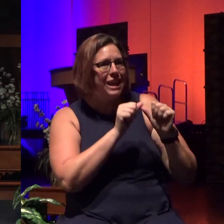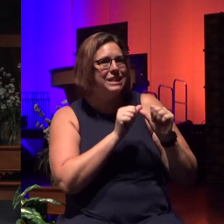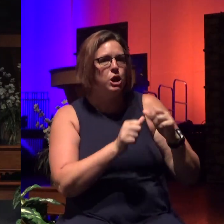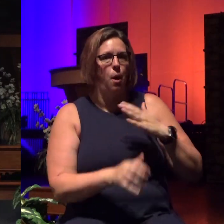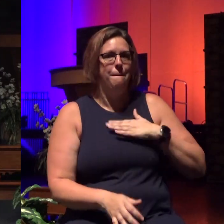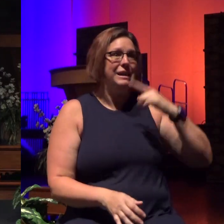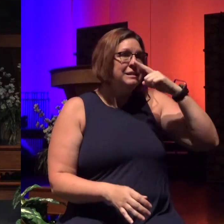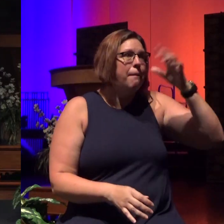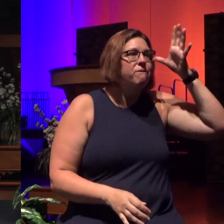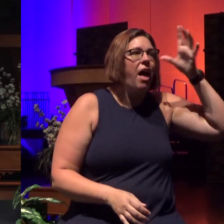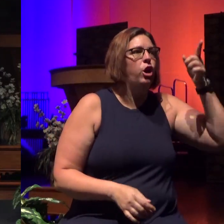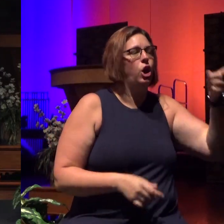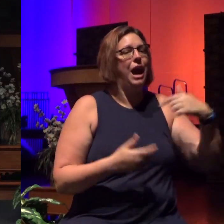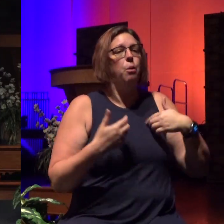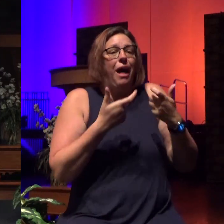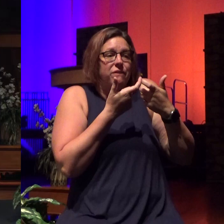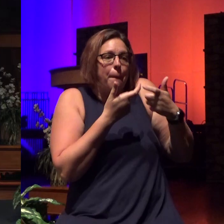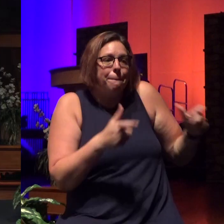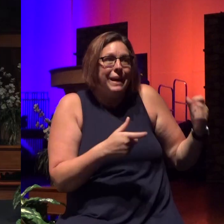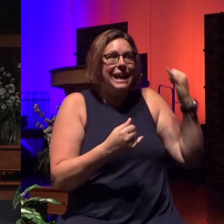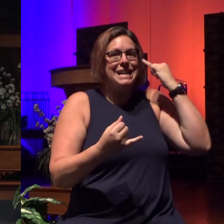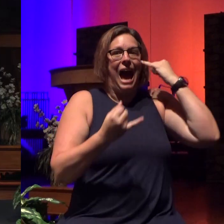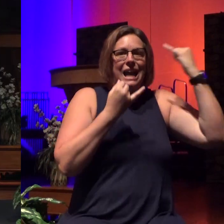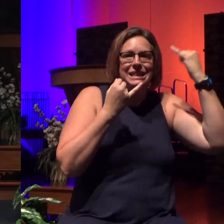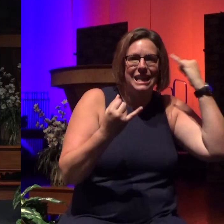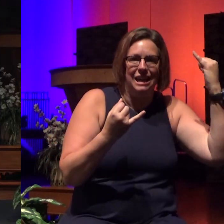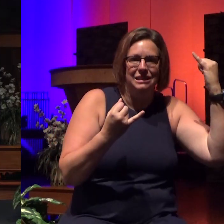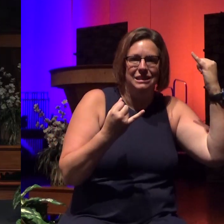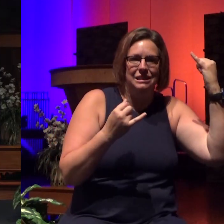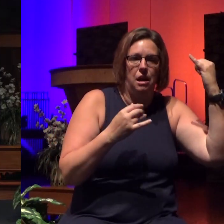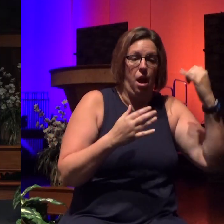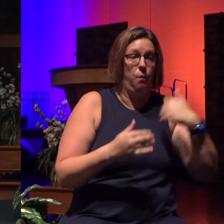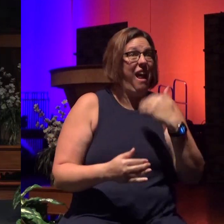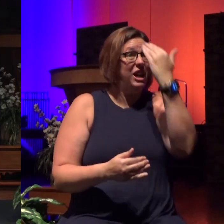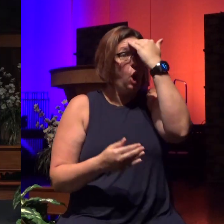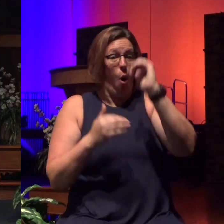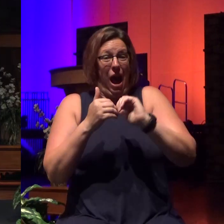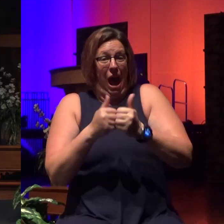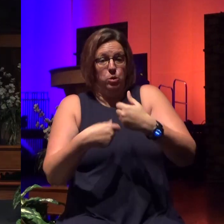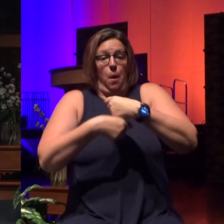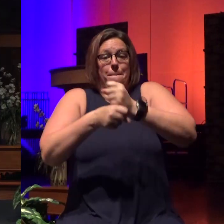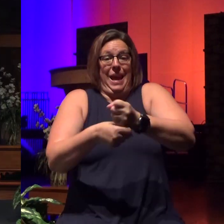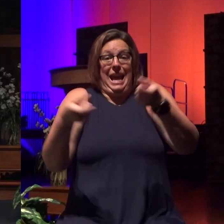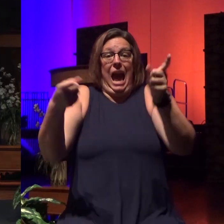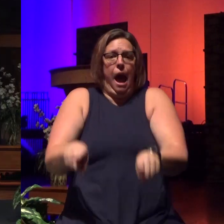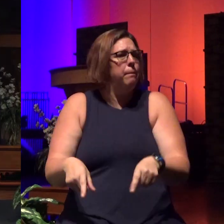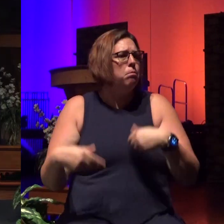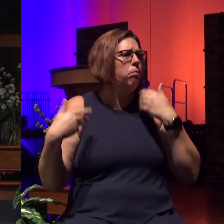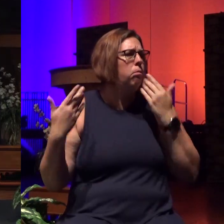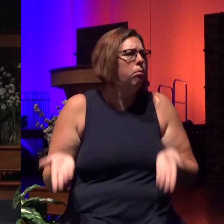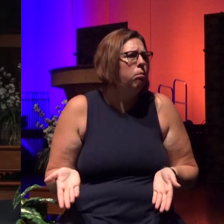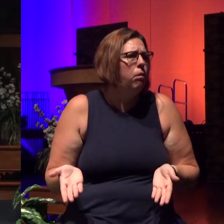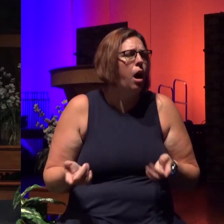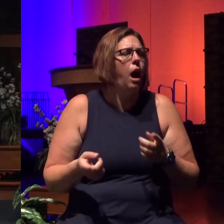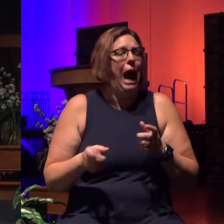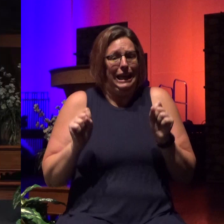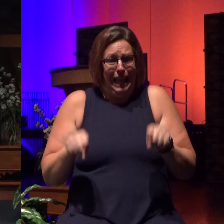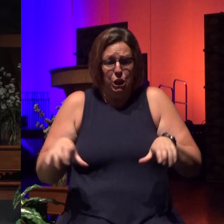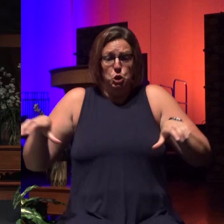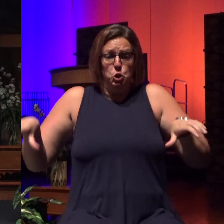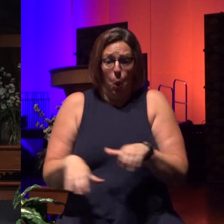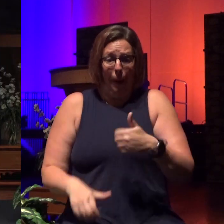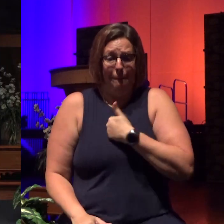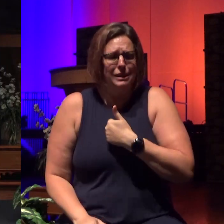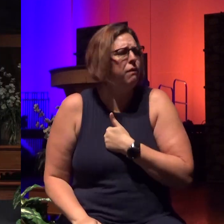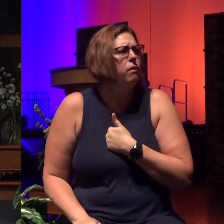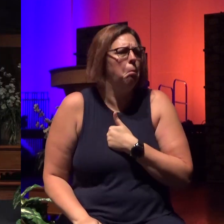to have big ideas. No matter whether I know how to make them happen, no matter whether I can actually do them